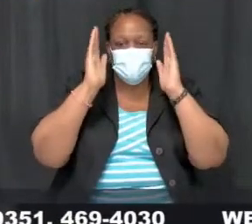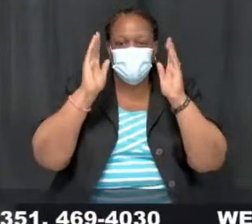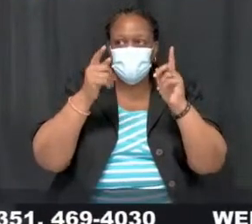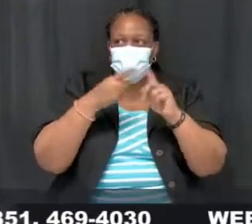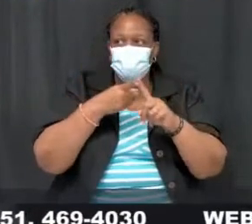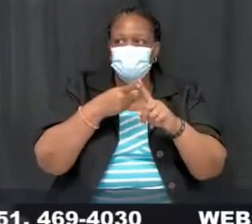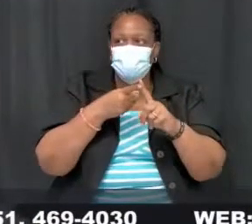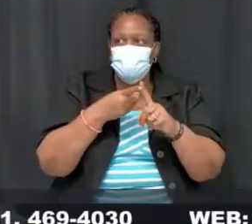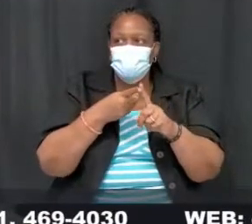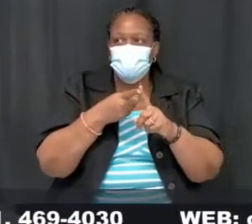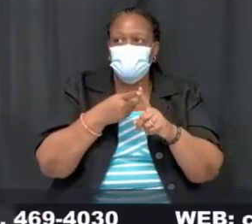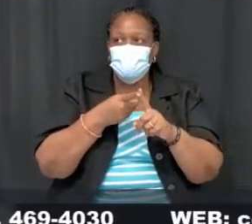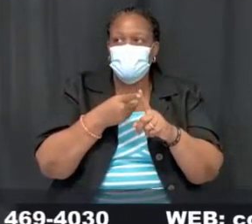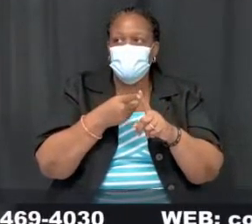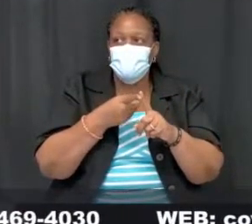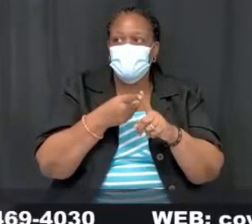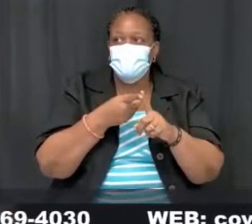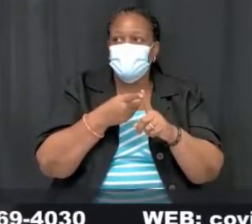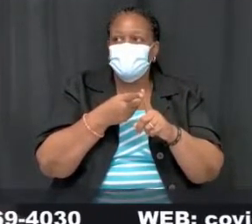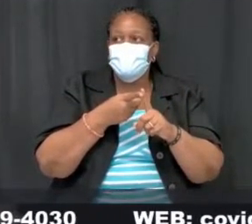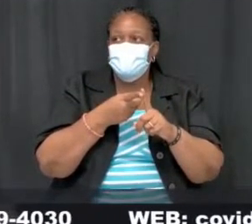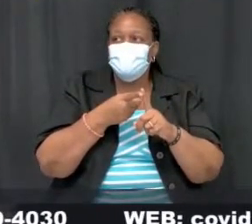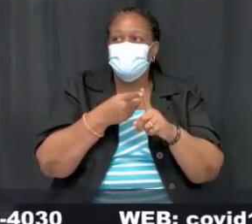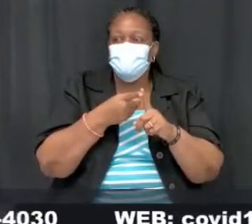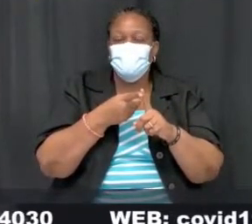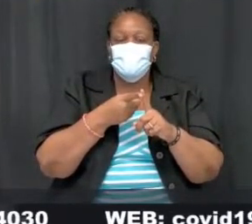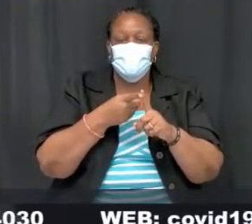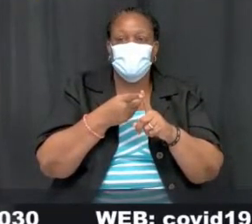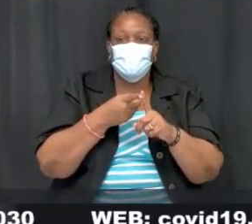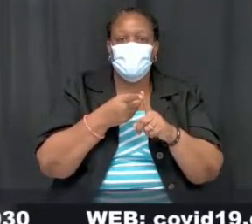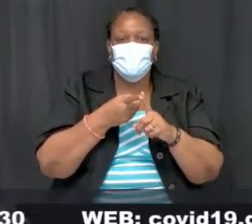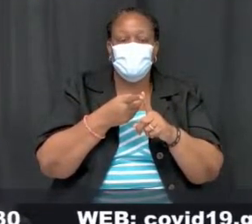I am not aware of this video. I'm not certain which video